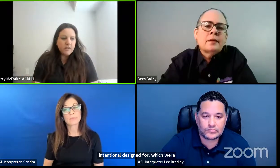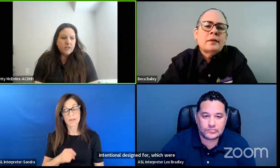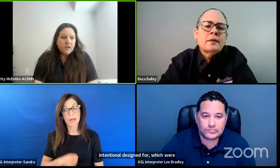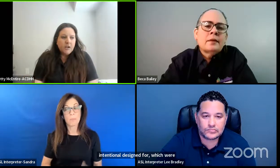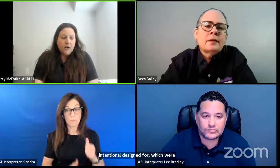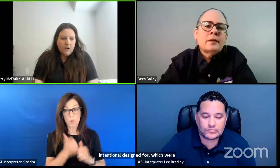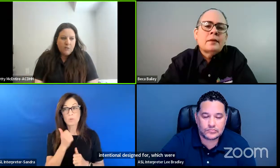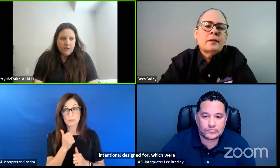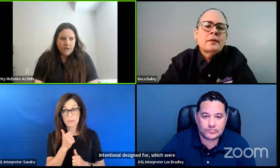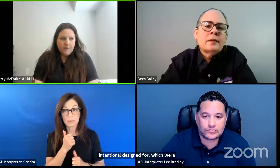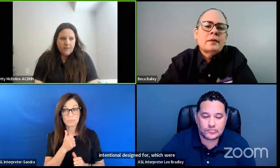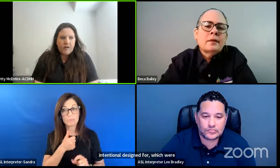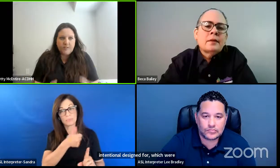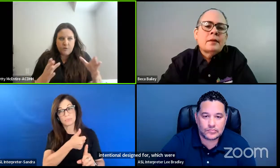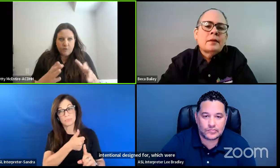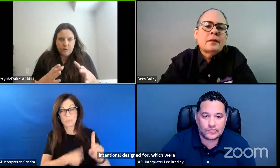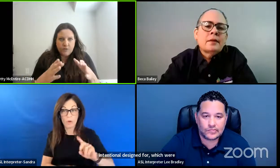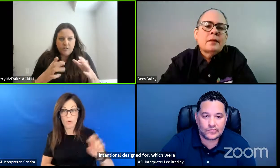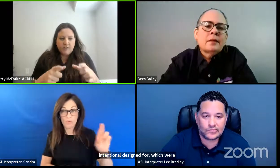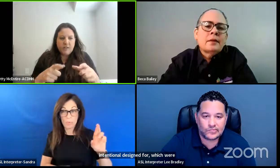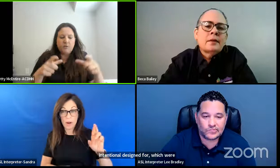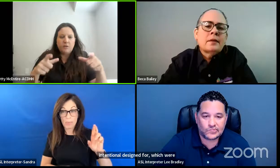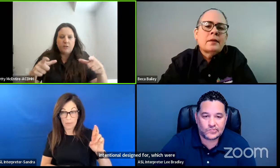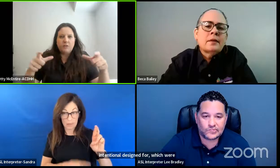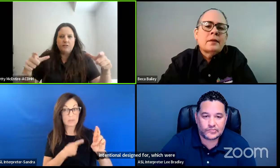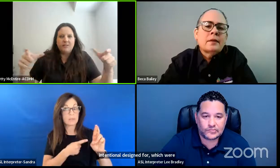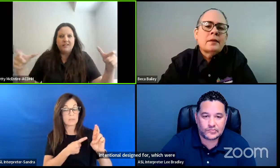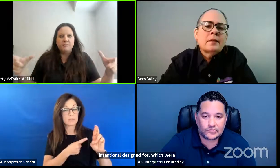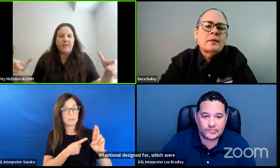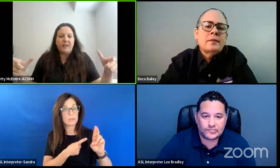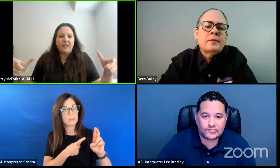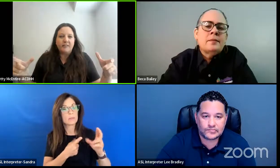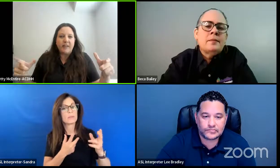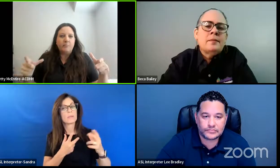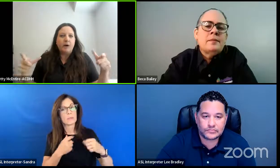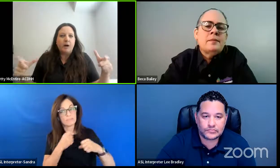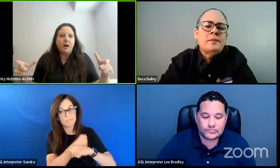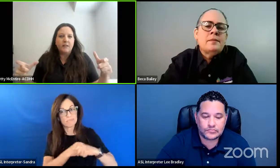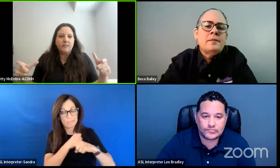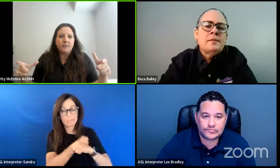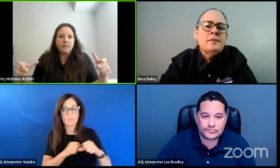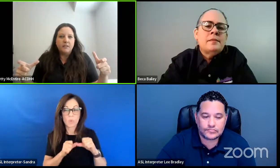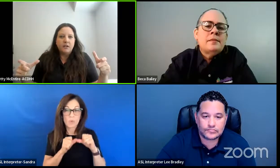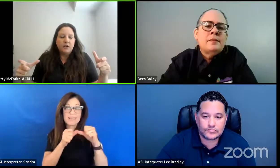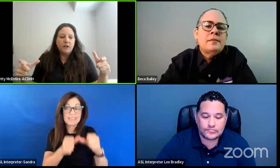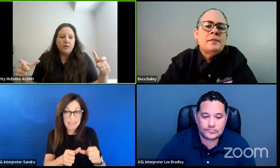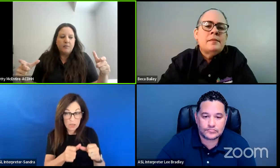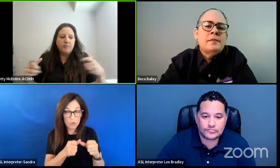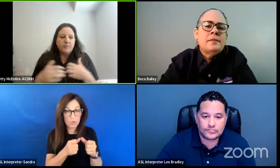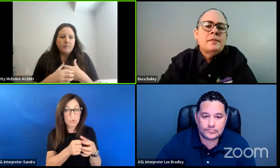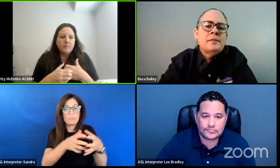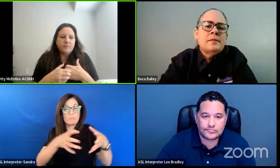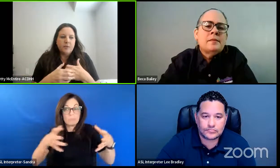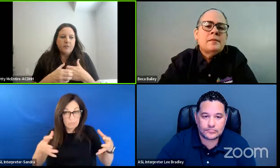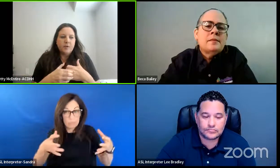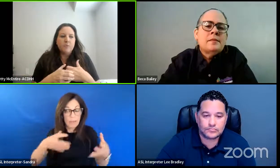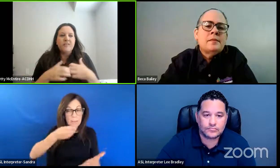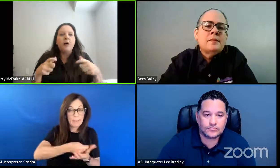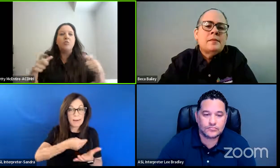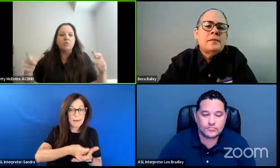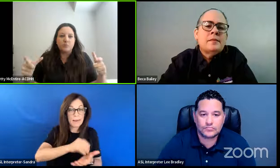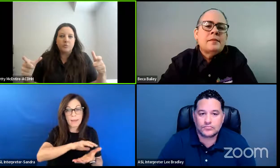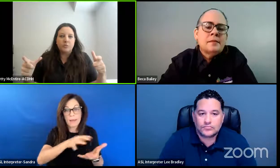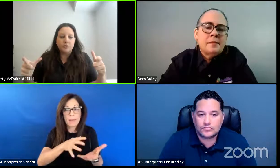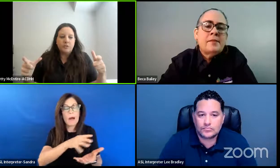Republicans have fought to continuing to expand that pot of